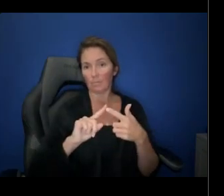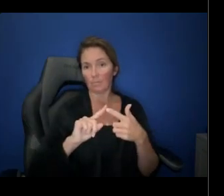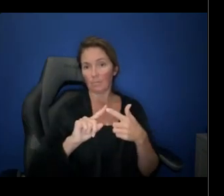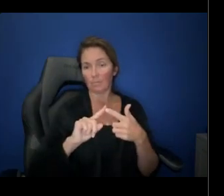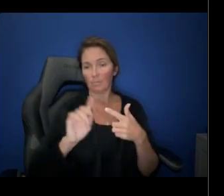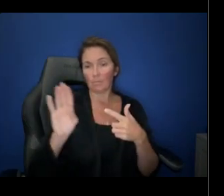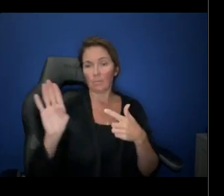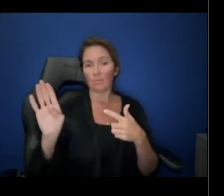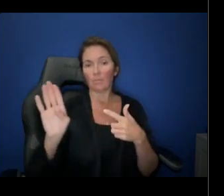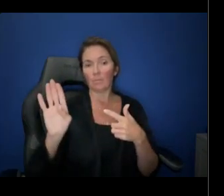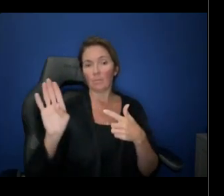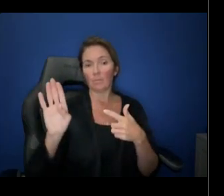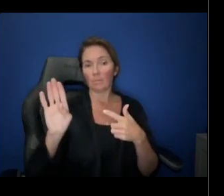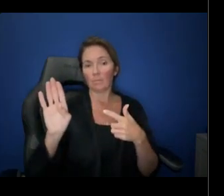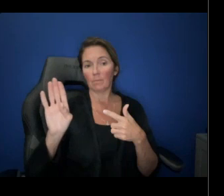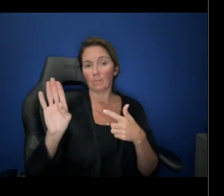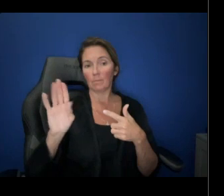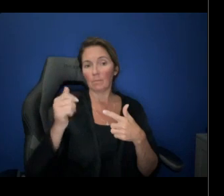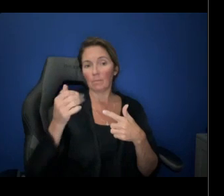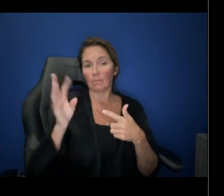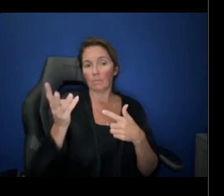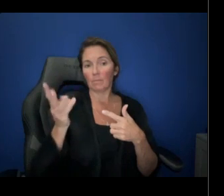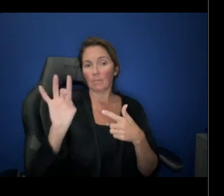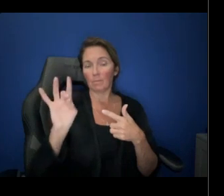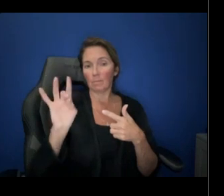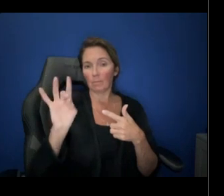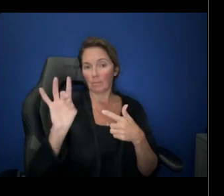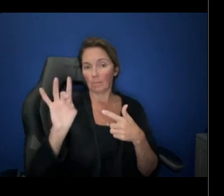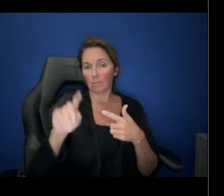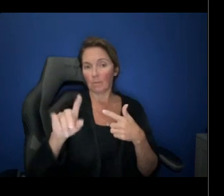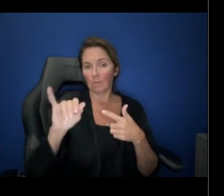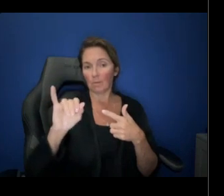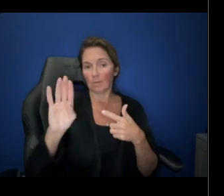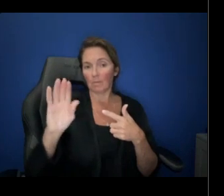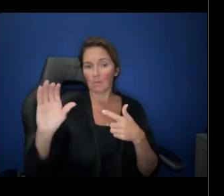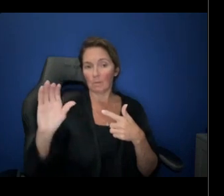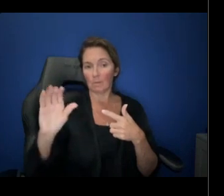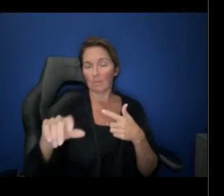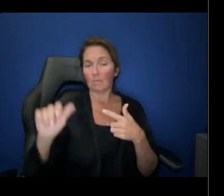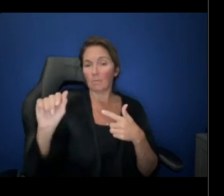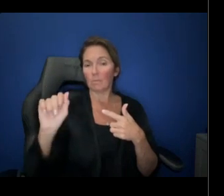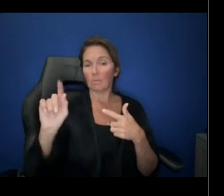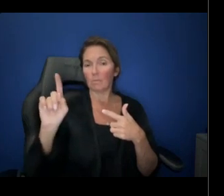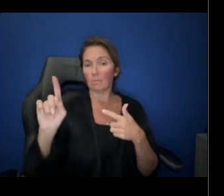Second option, 1968 IBC